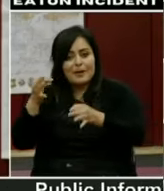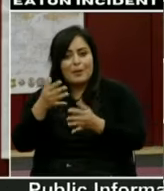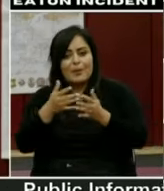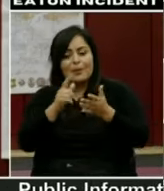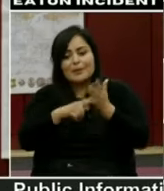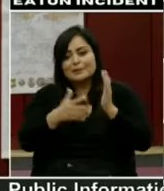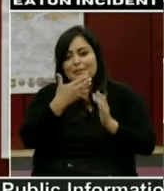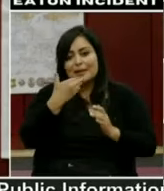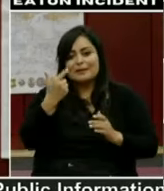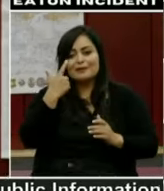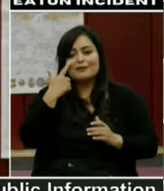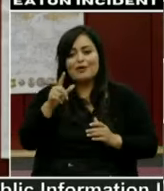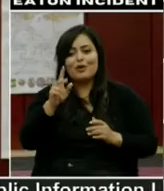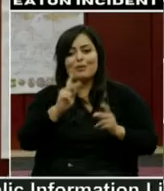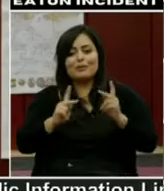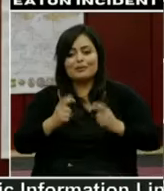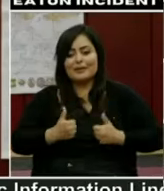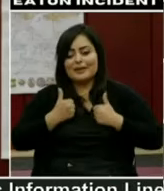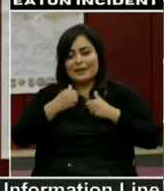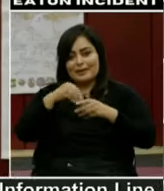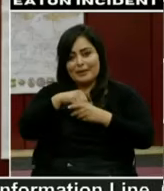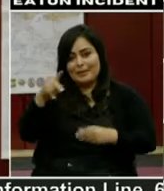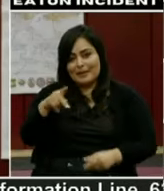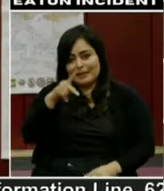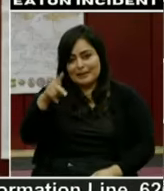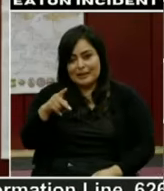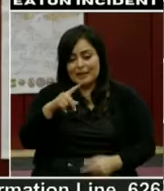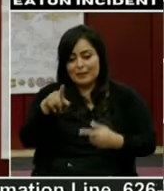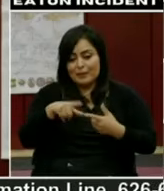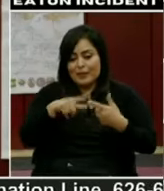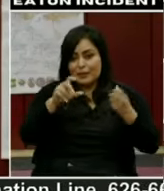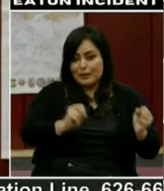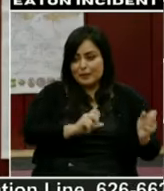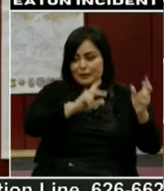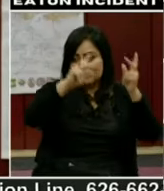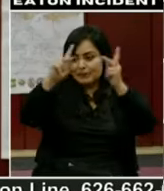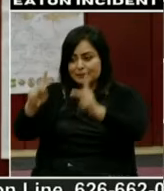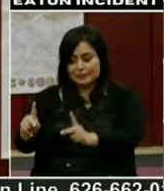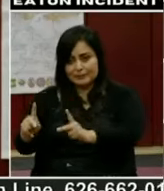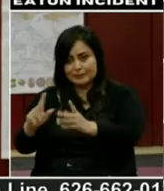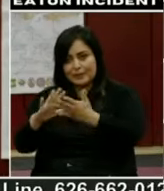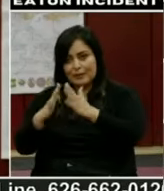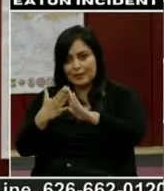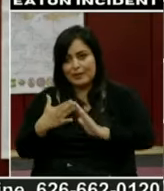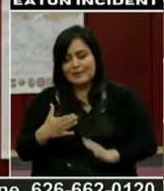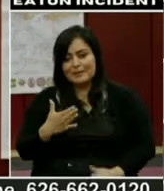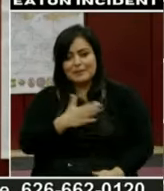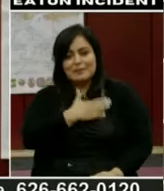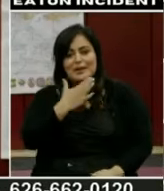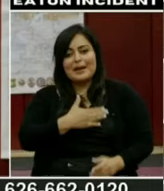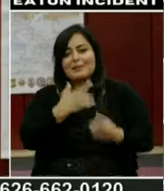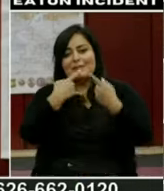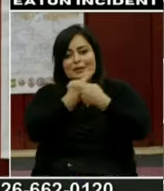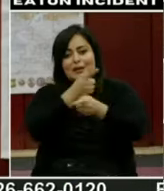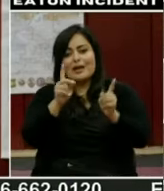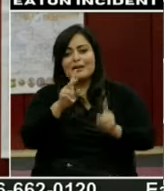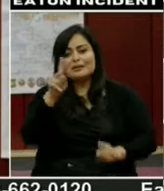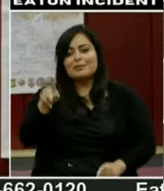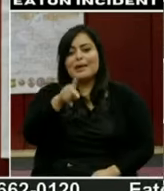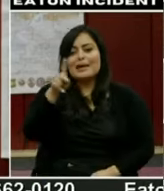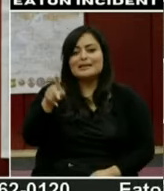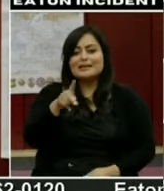residents as we work to repopulate and restore our community. I'm pleased to announce that Pasadena is down to